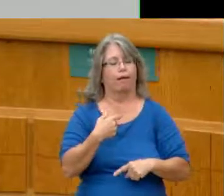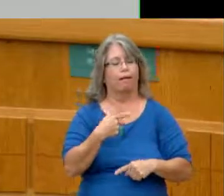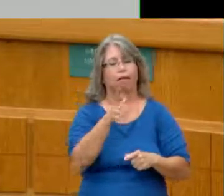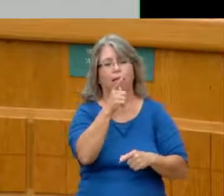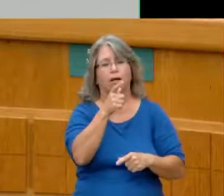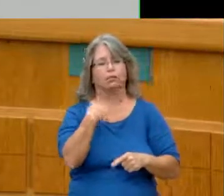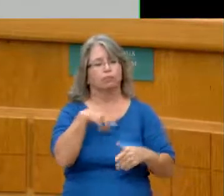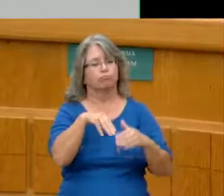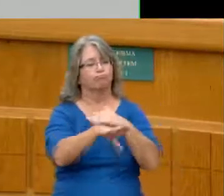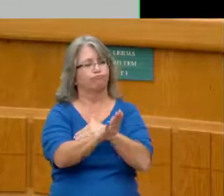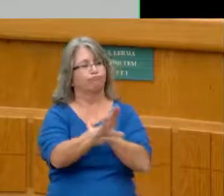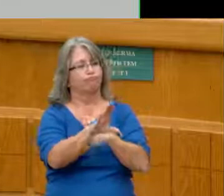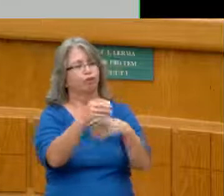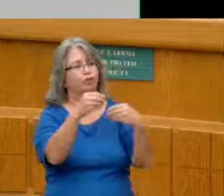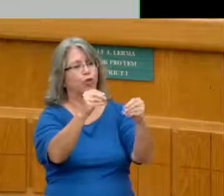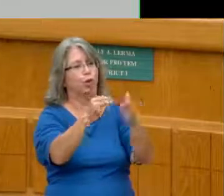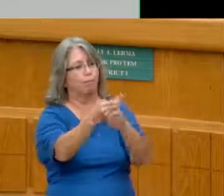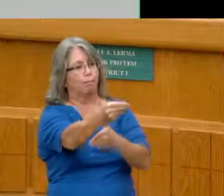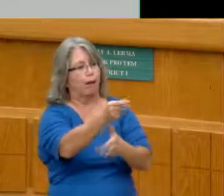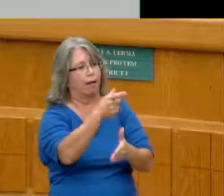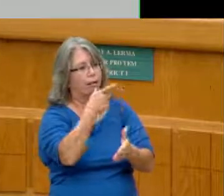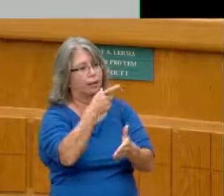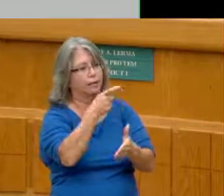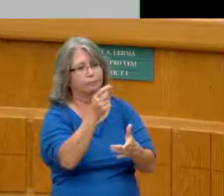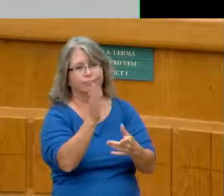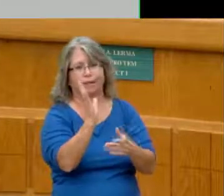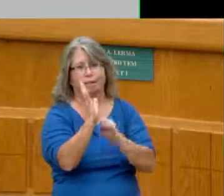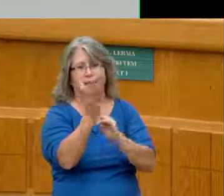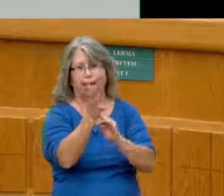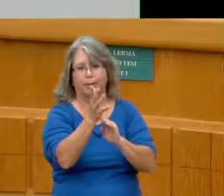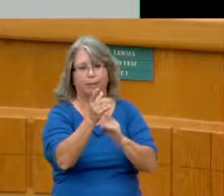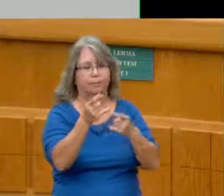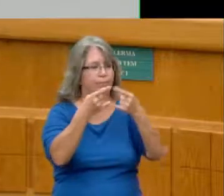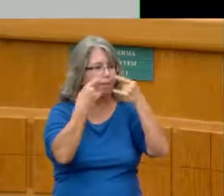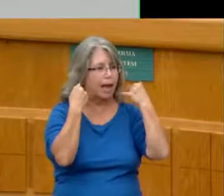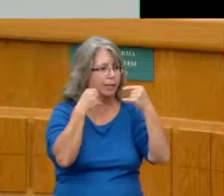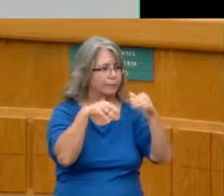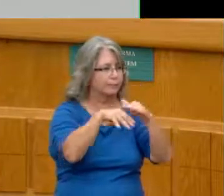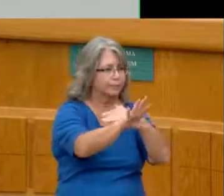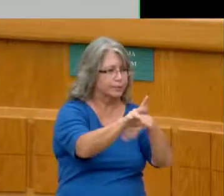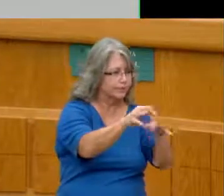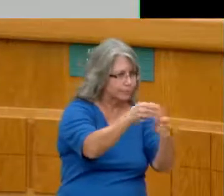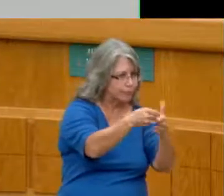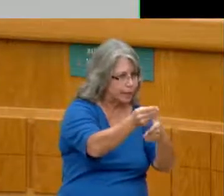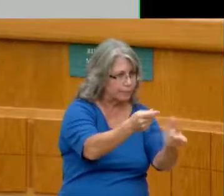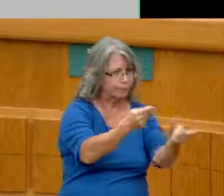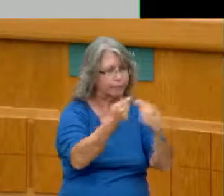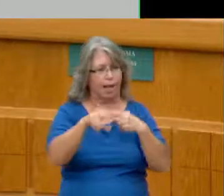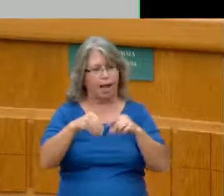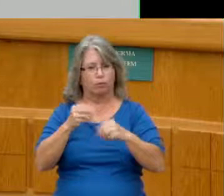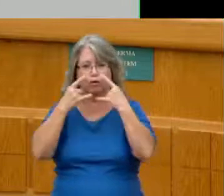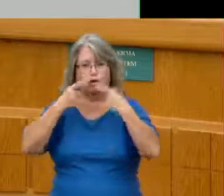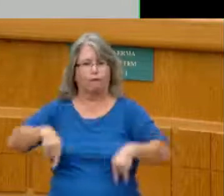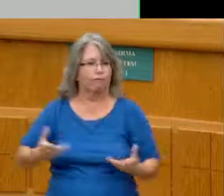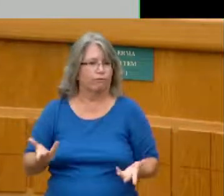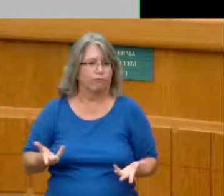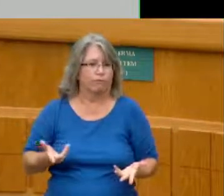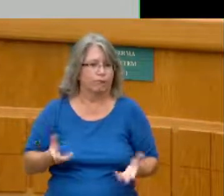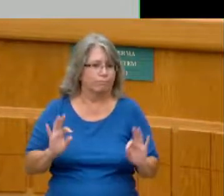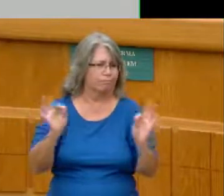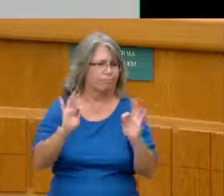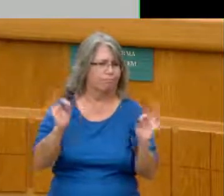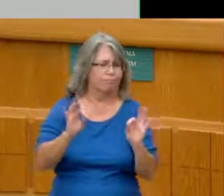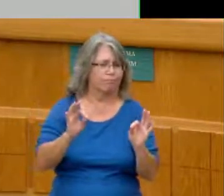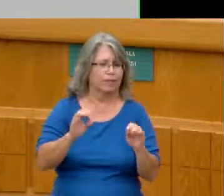mask for about 5 minutes, and then I came out and I took it off. No big deal, but it decreased the chances that if I did